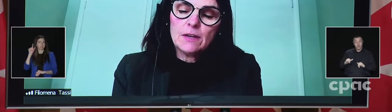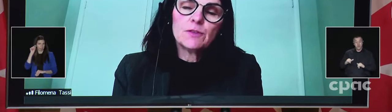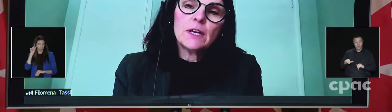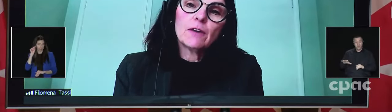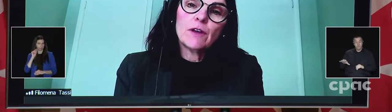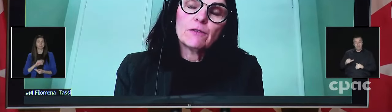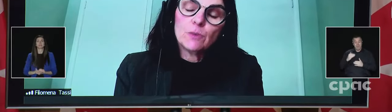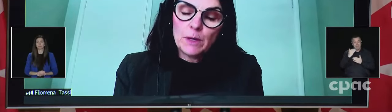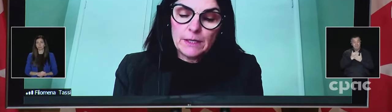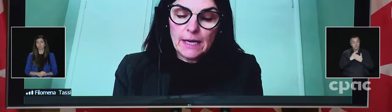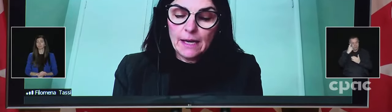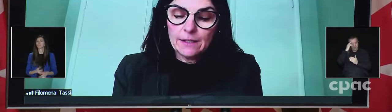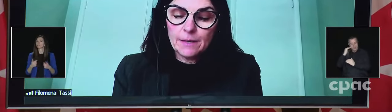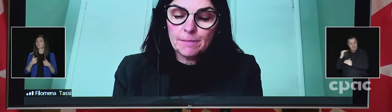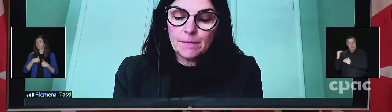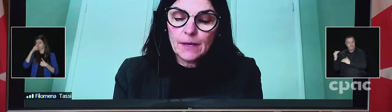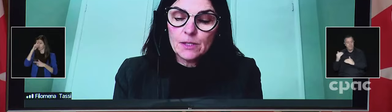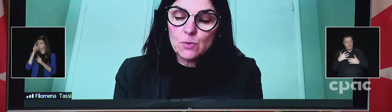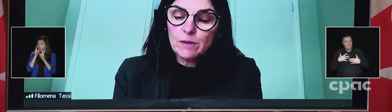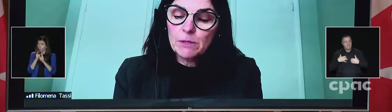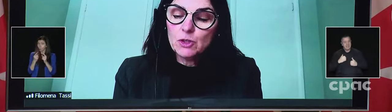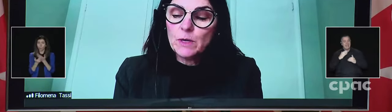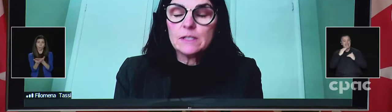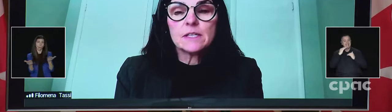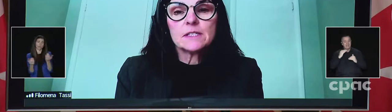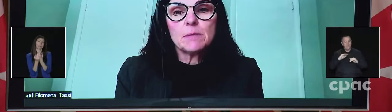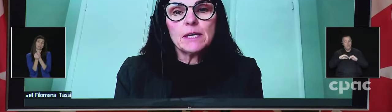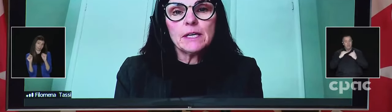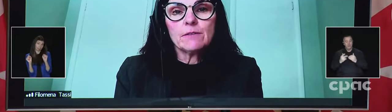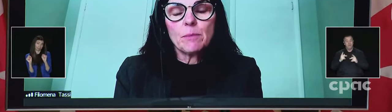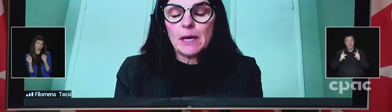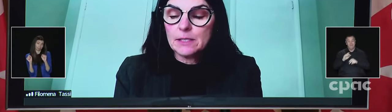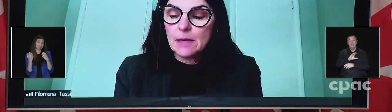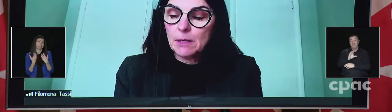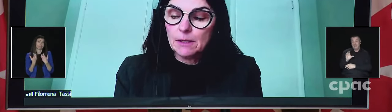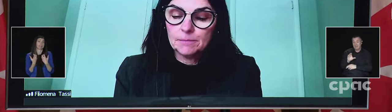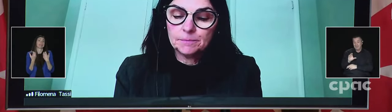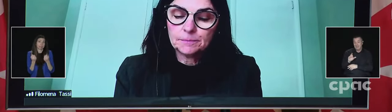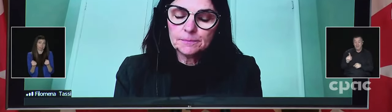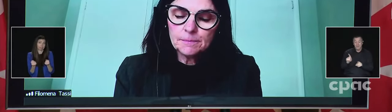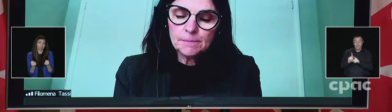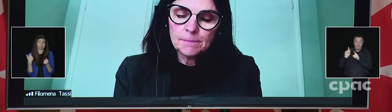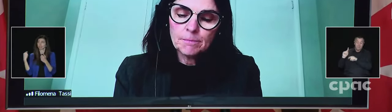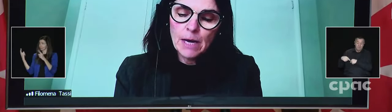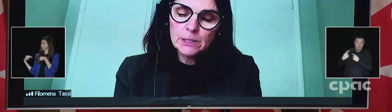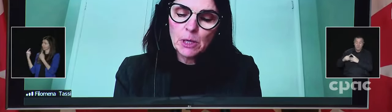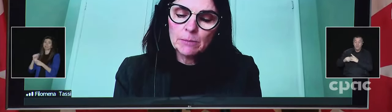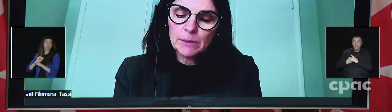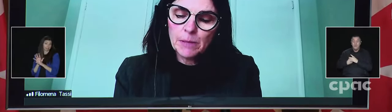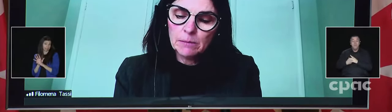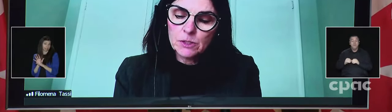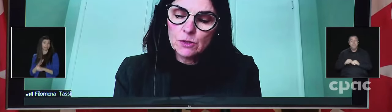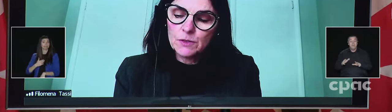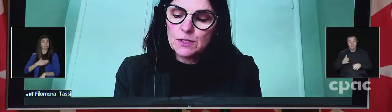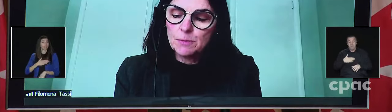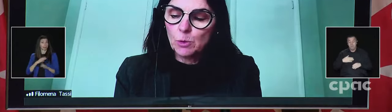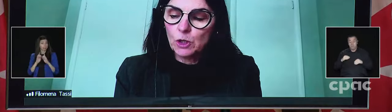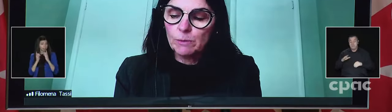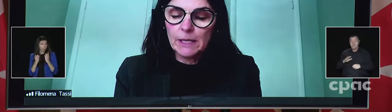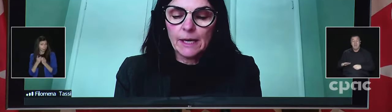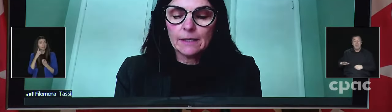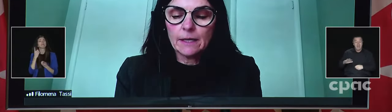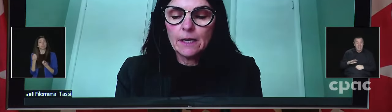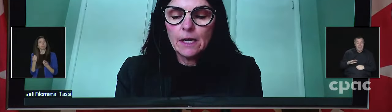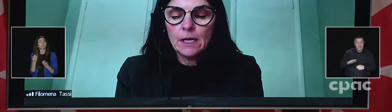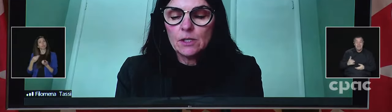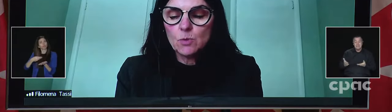and safety of everyone in Canada, as we have been doing since the beginning of the pandemic. My department, Public Services and